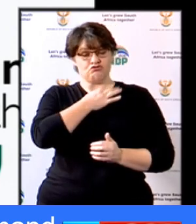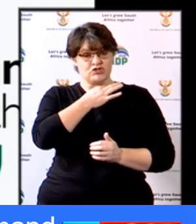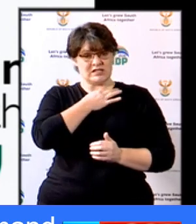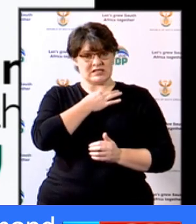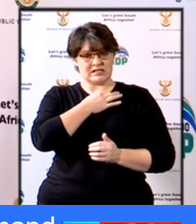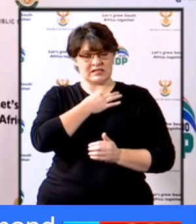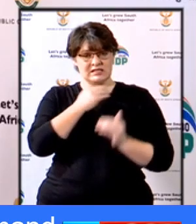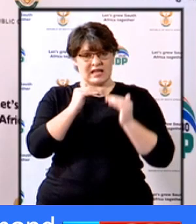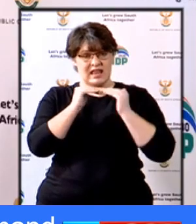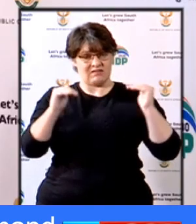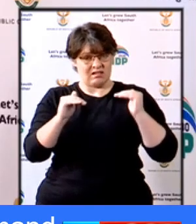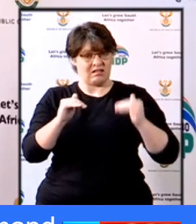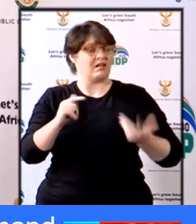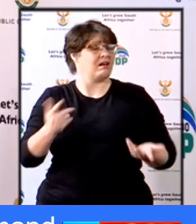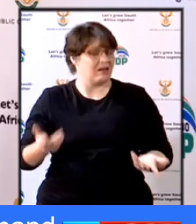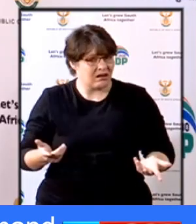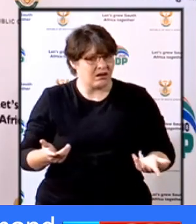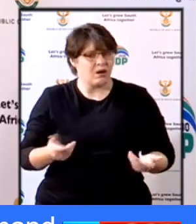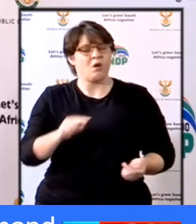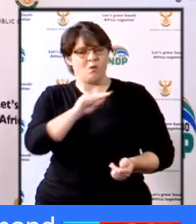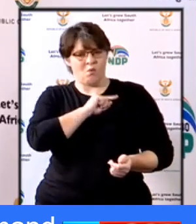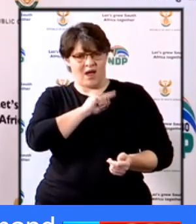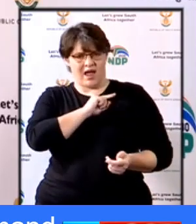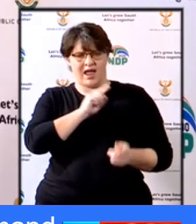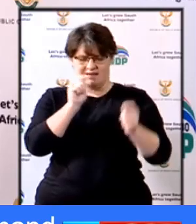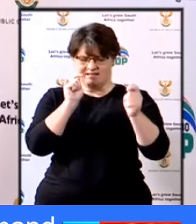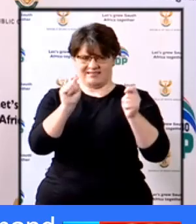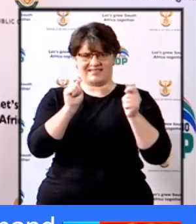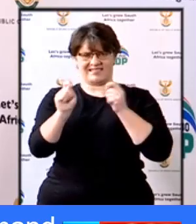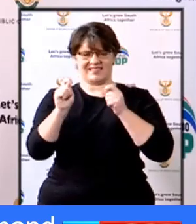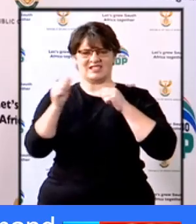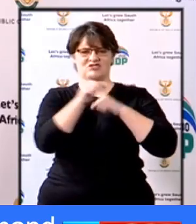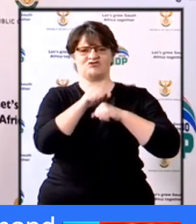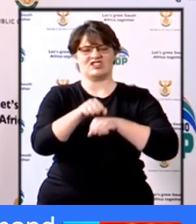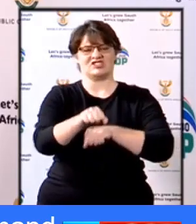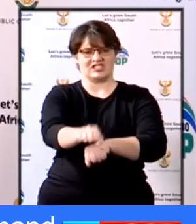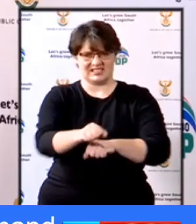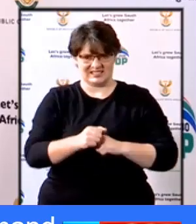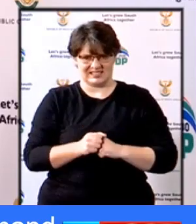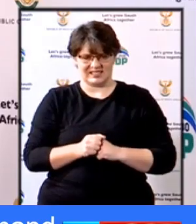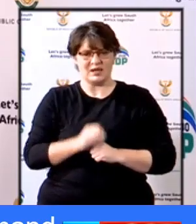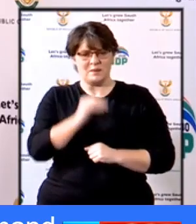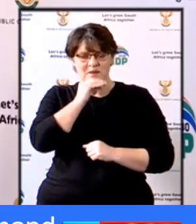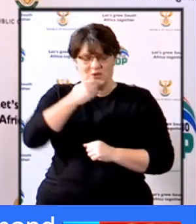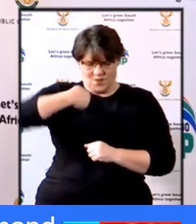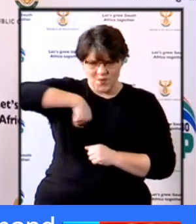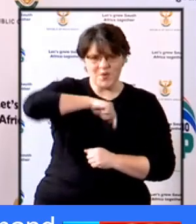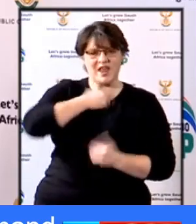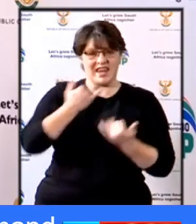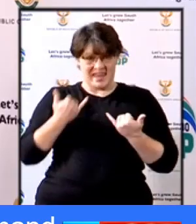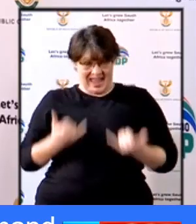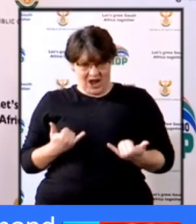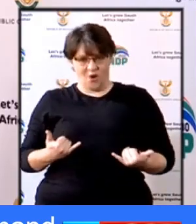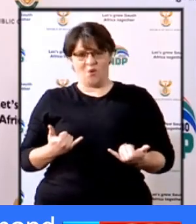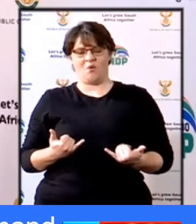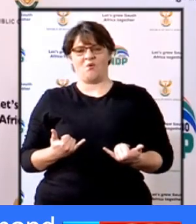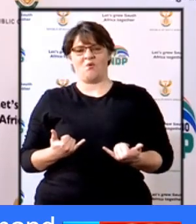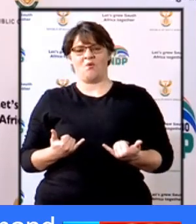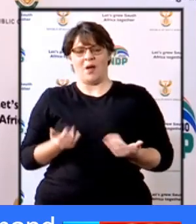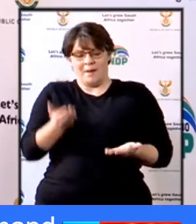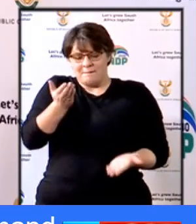to the employ of the risk-adjusted strategy, allows us to maintain the